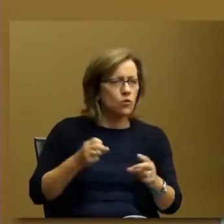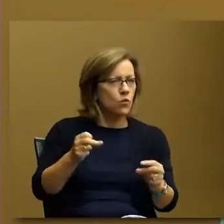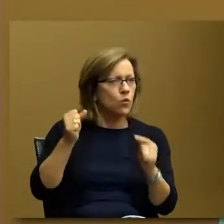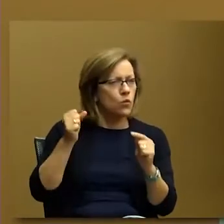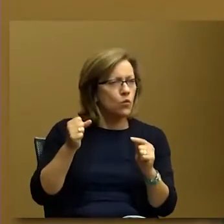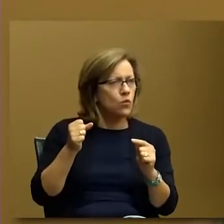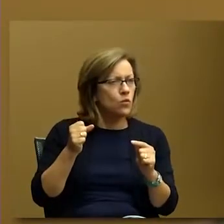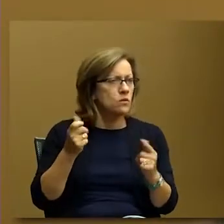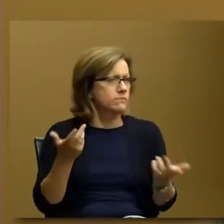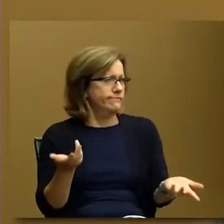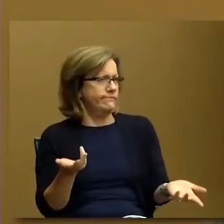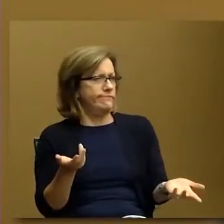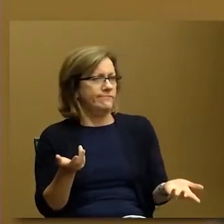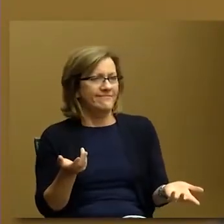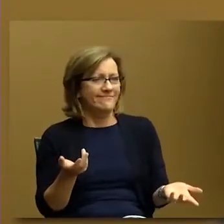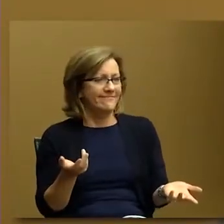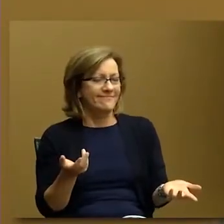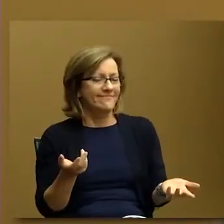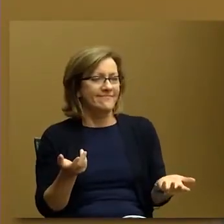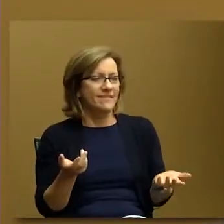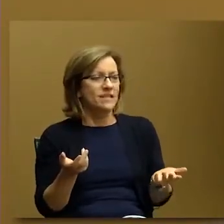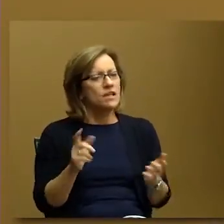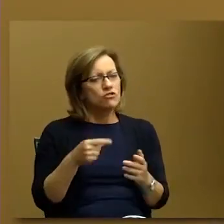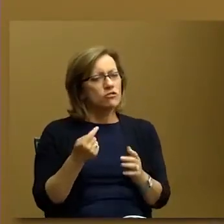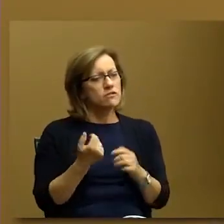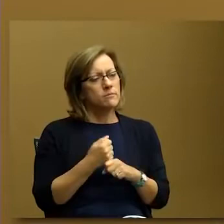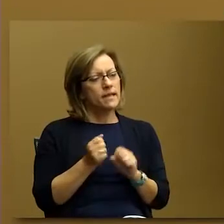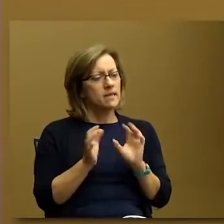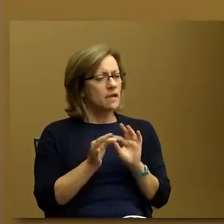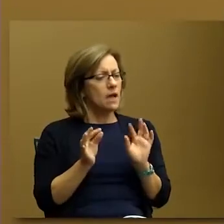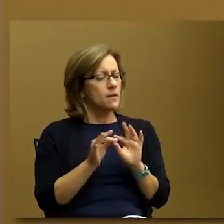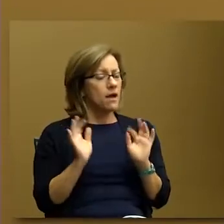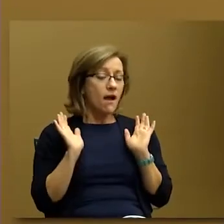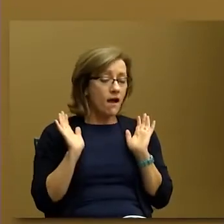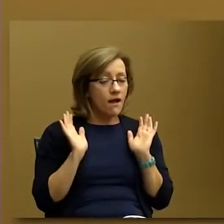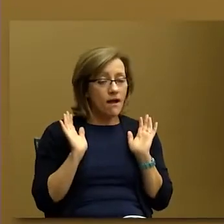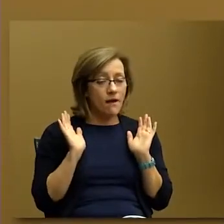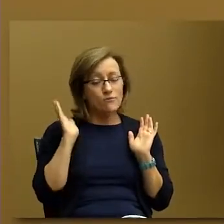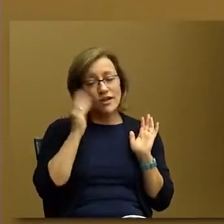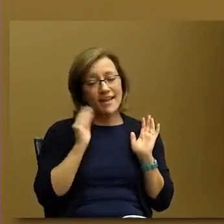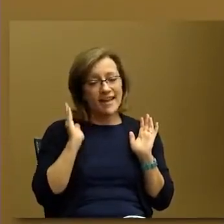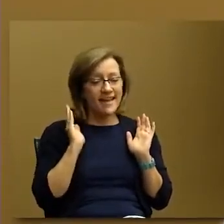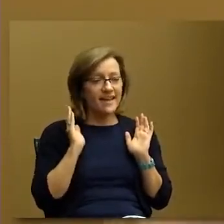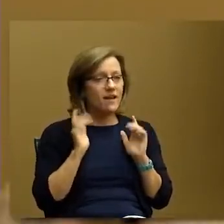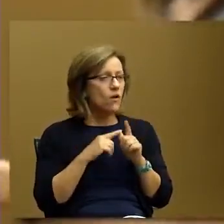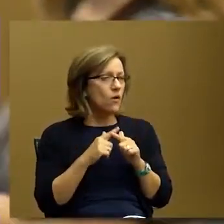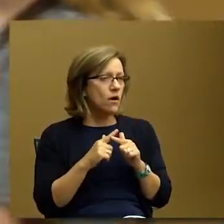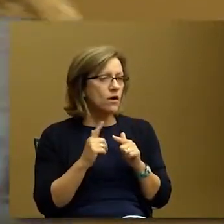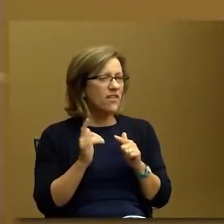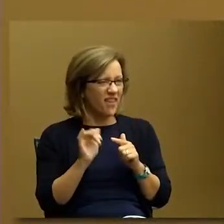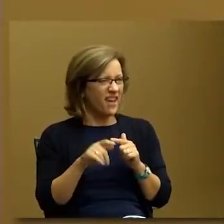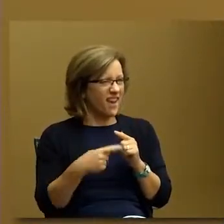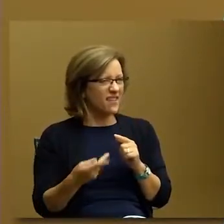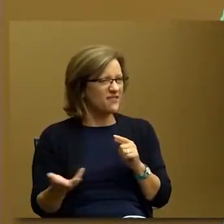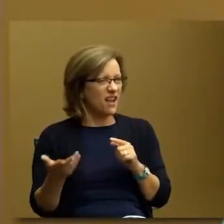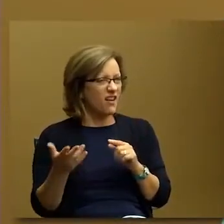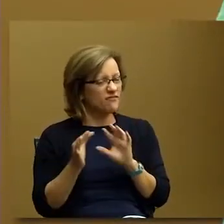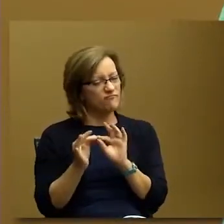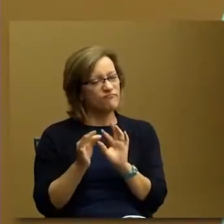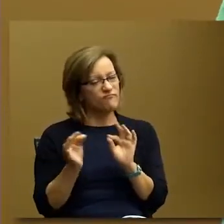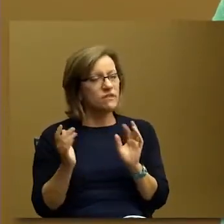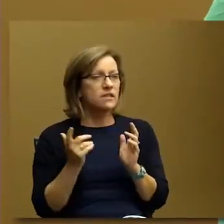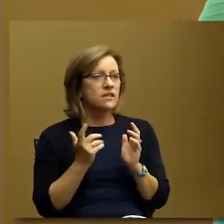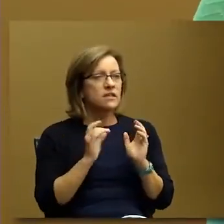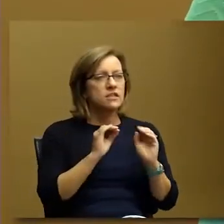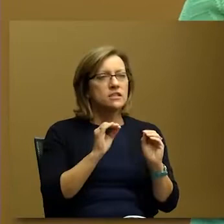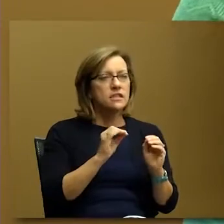really like just making comments about, oh my, how pretty, or those things. And teaching